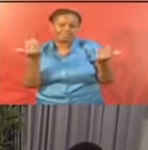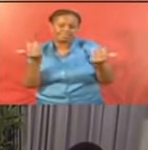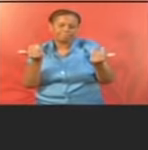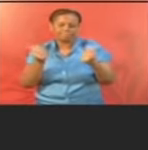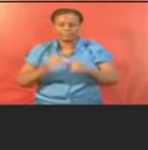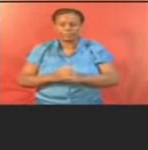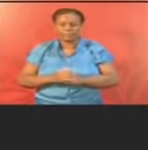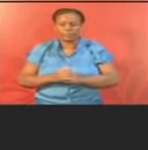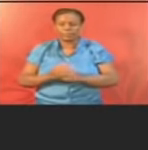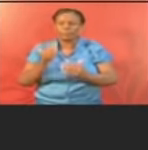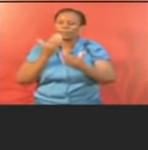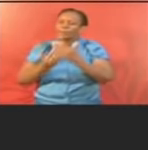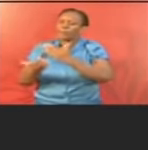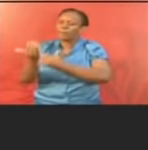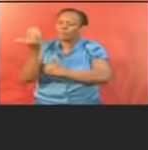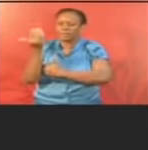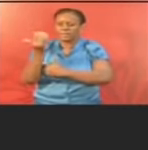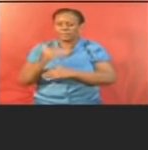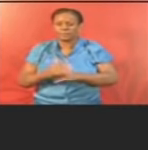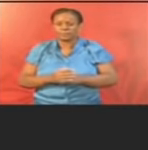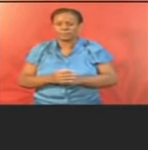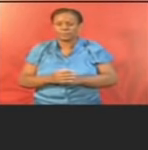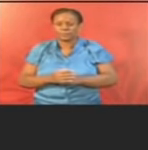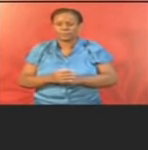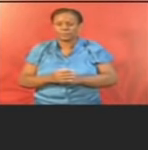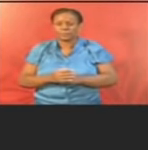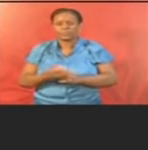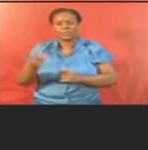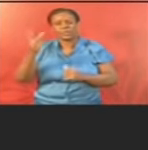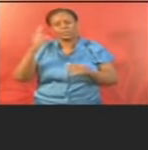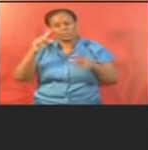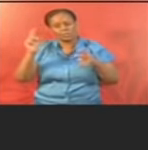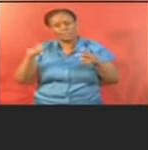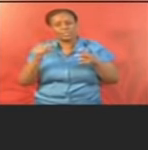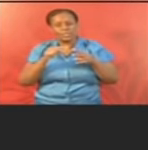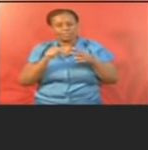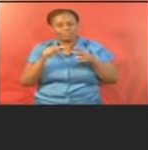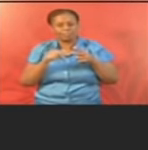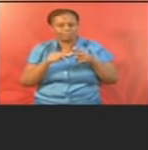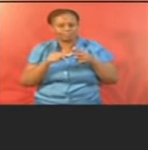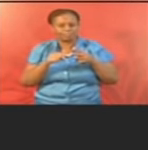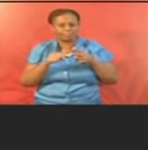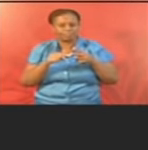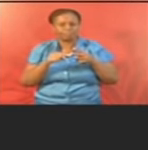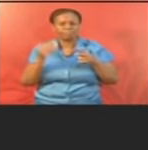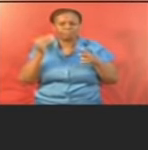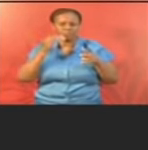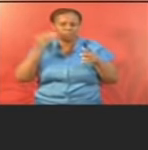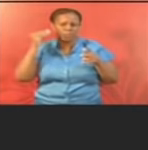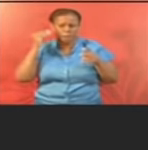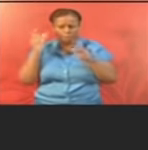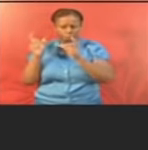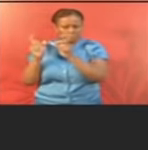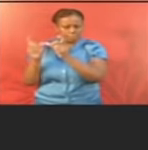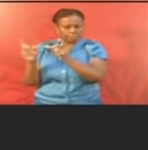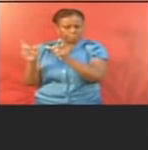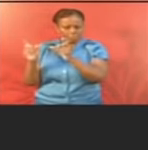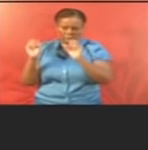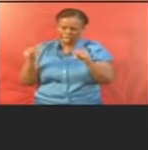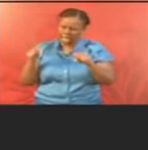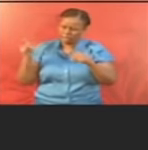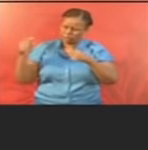morning. I have two questions. I'm building on the question about the home quarantine. Could we have more details about